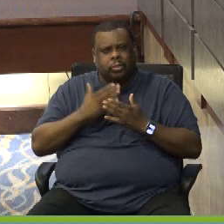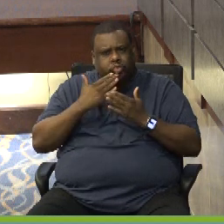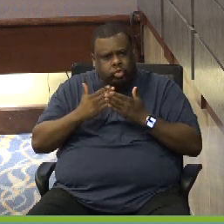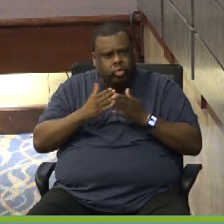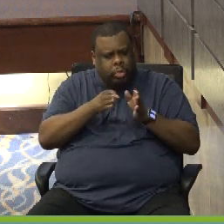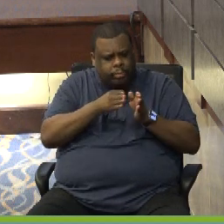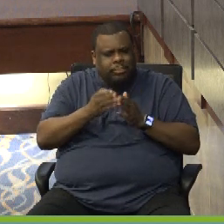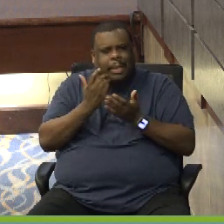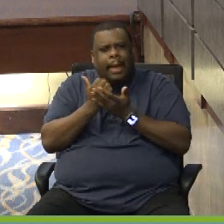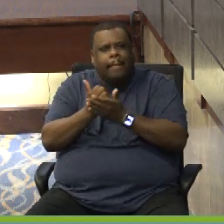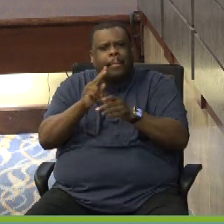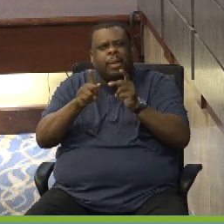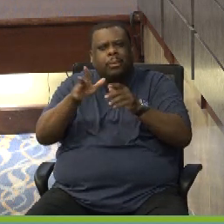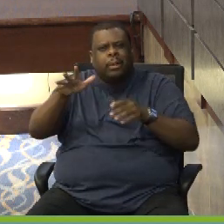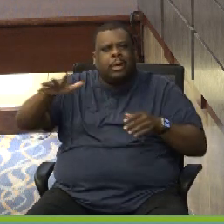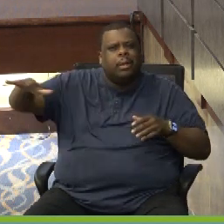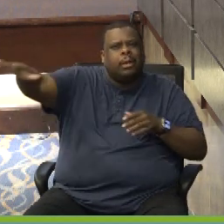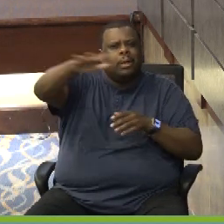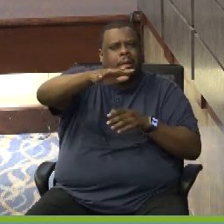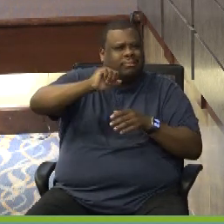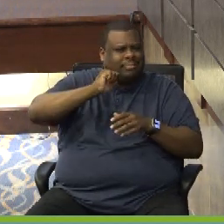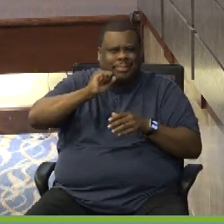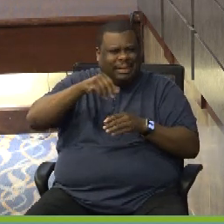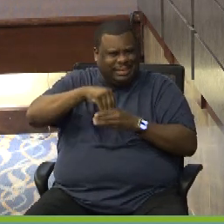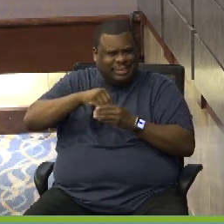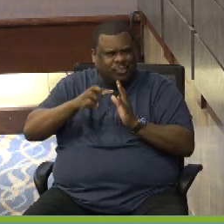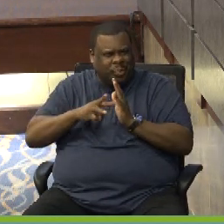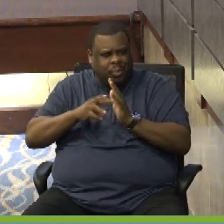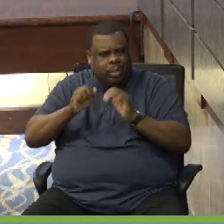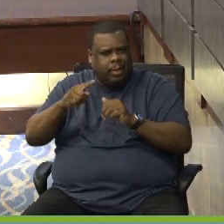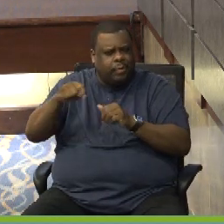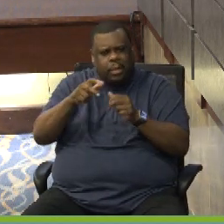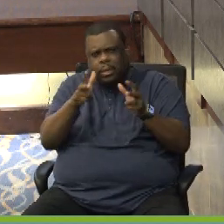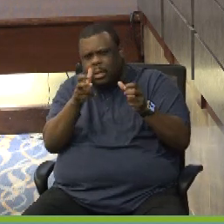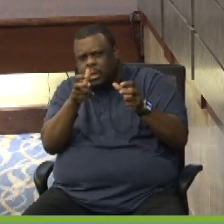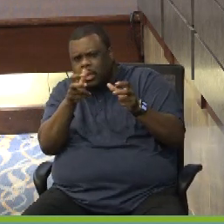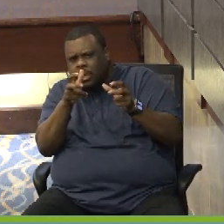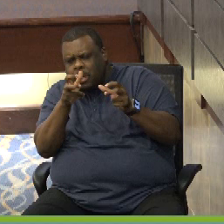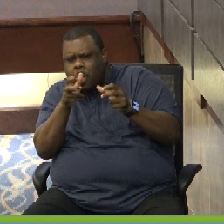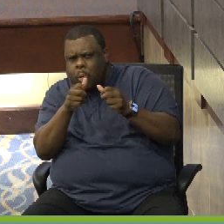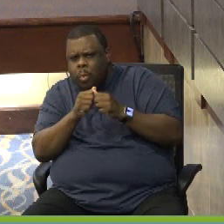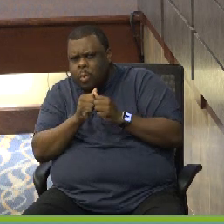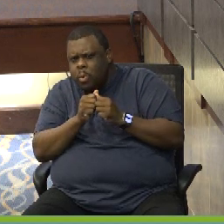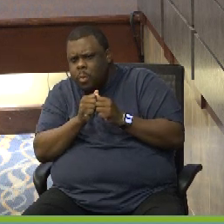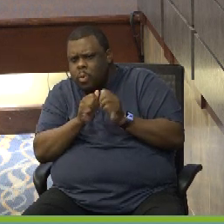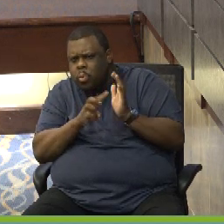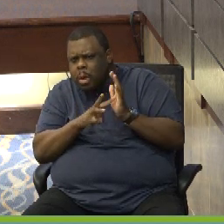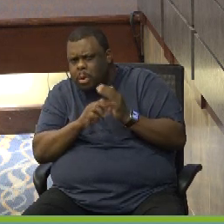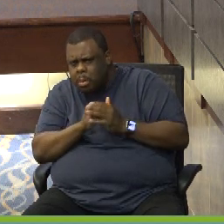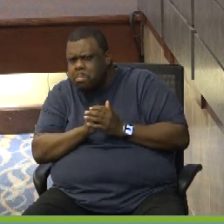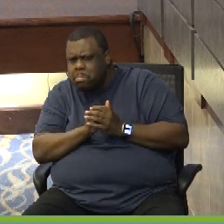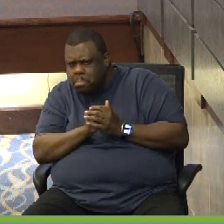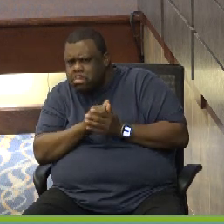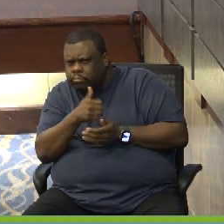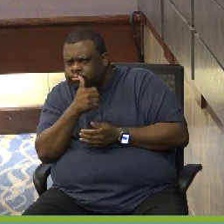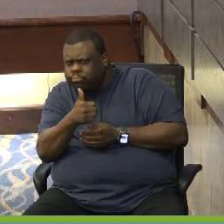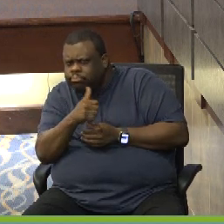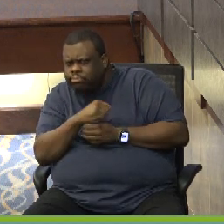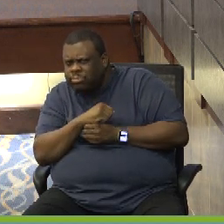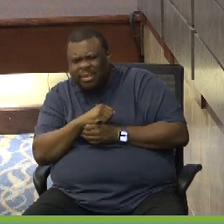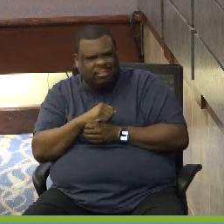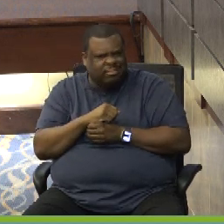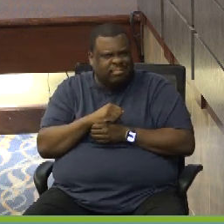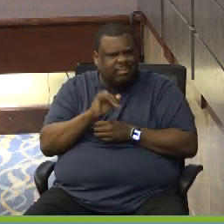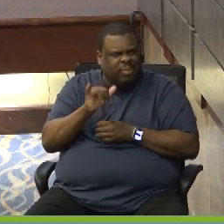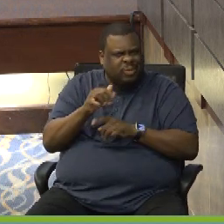outside world? And for us, where we landed, that was really Waco being a city of possibilities where nature meets culture and big opportunities